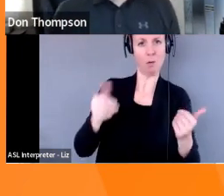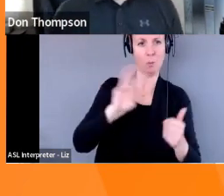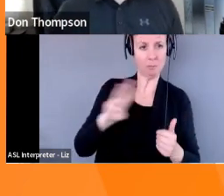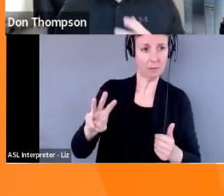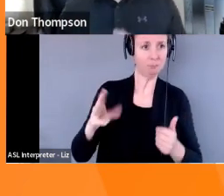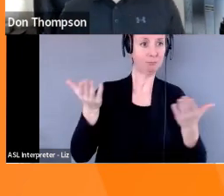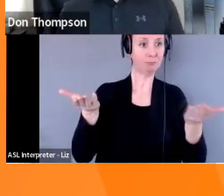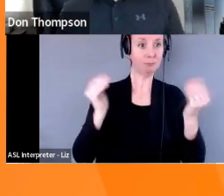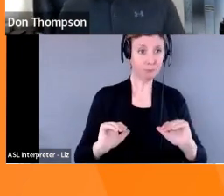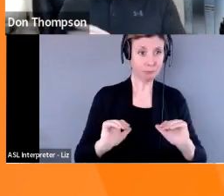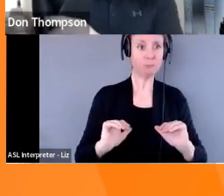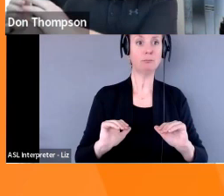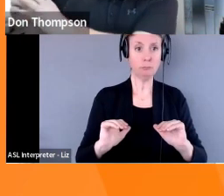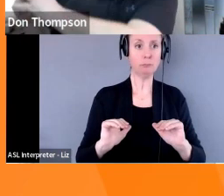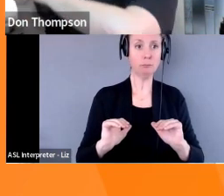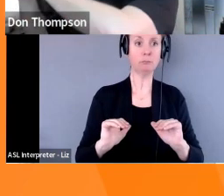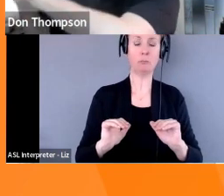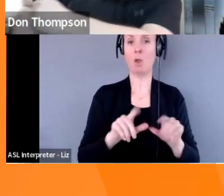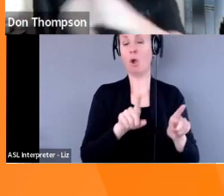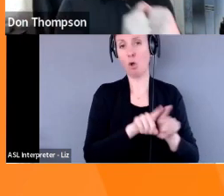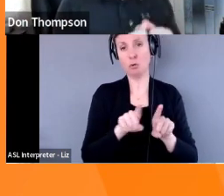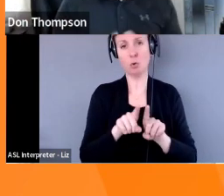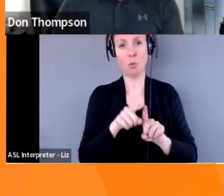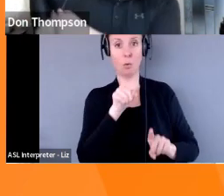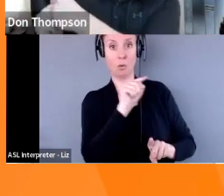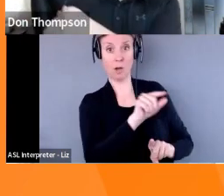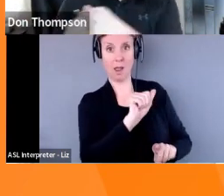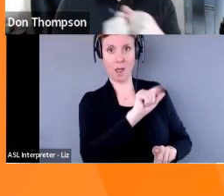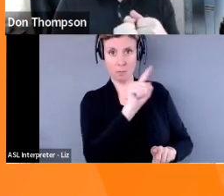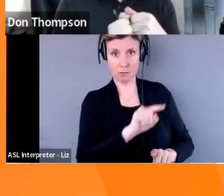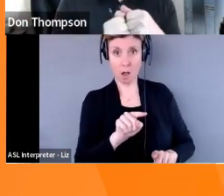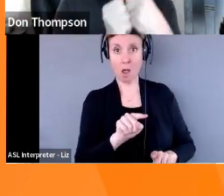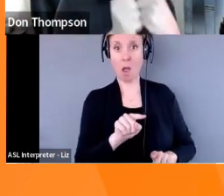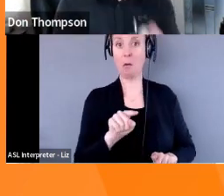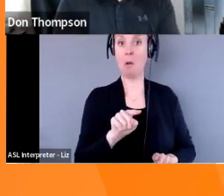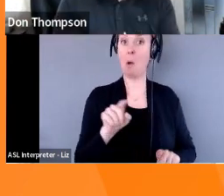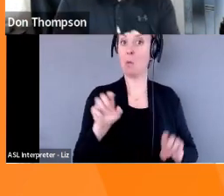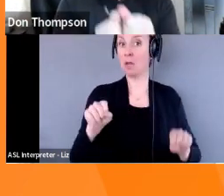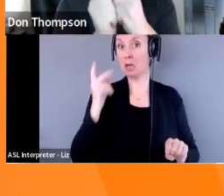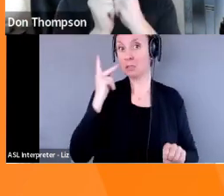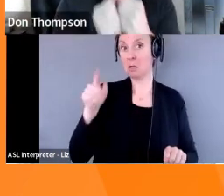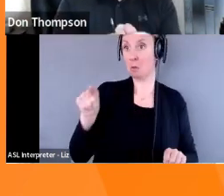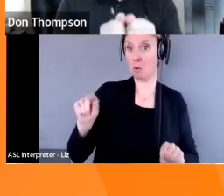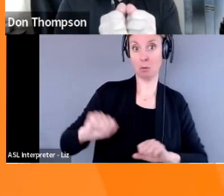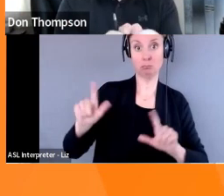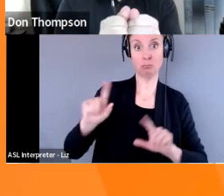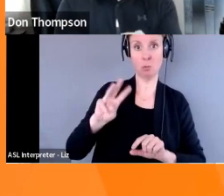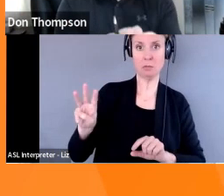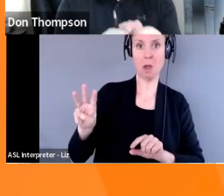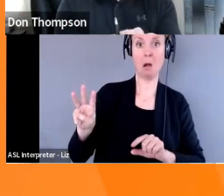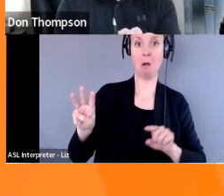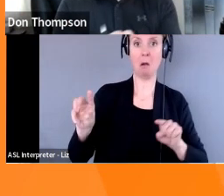platform, because we want to make sure that we're dragging people to Amazon to do the conversion and do the purchase, if that's their